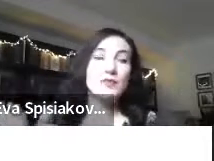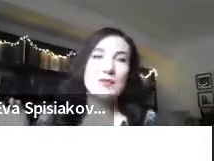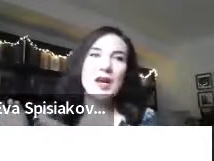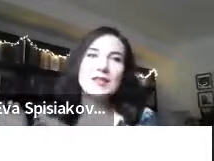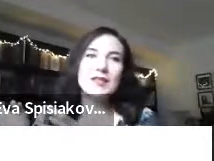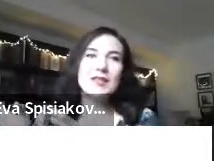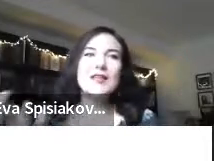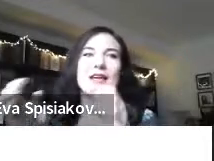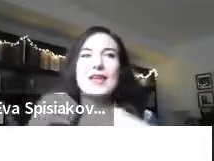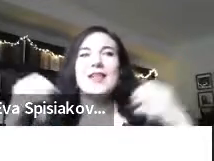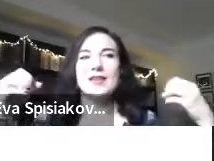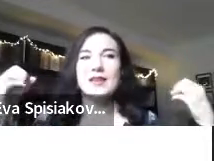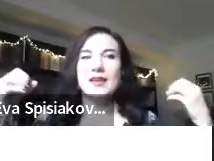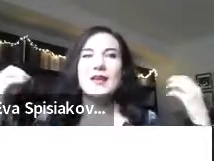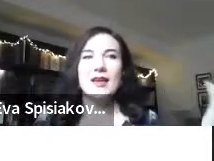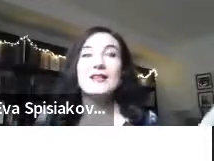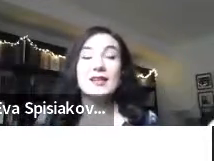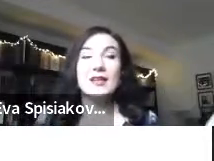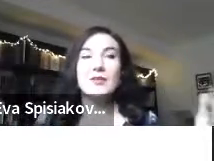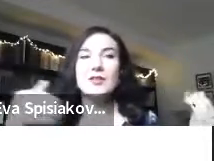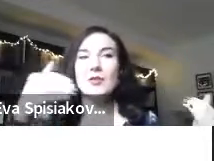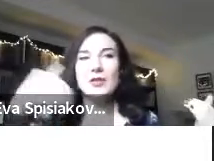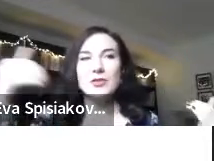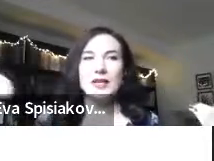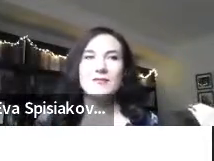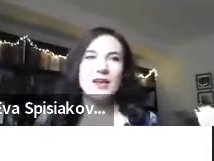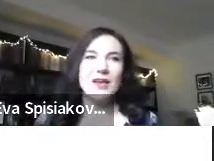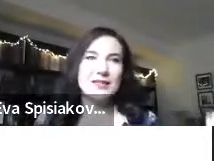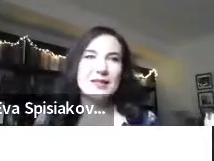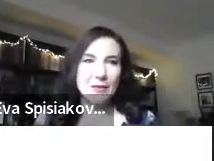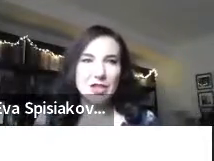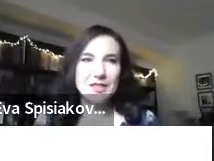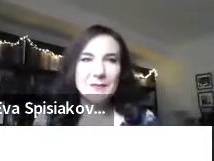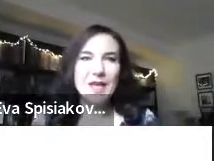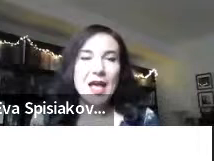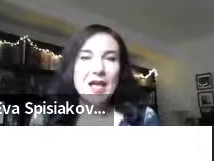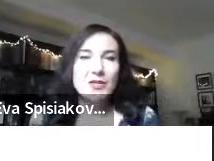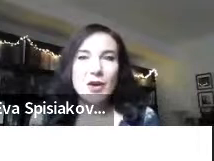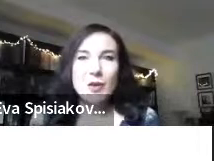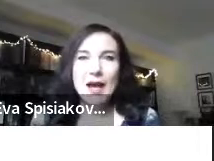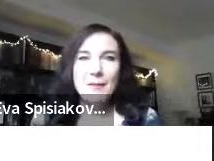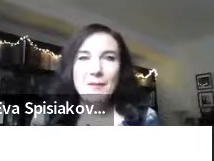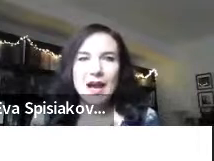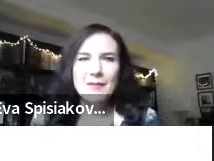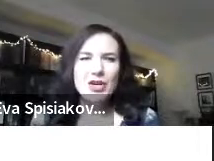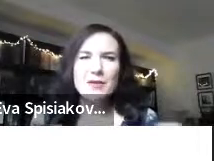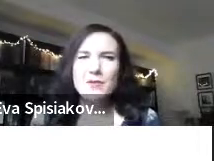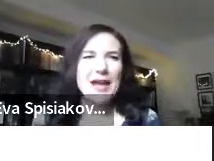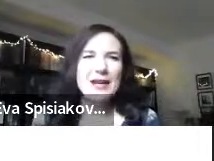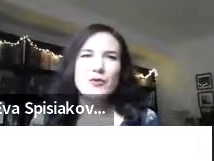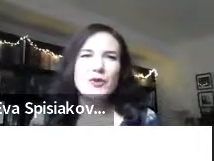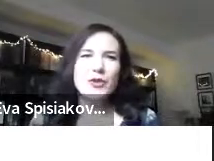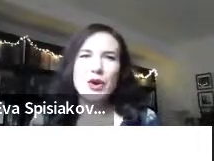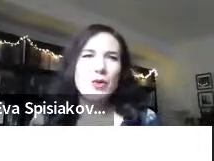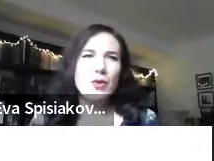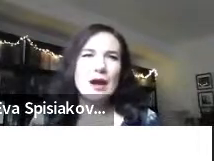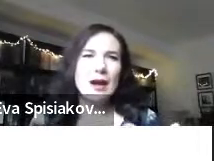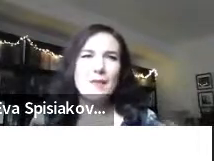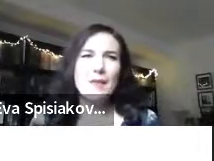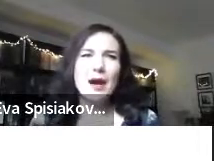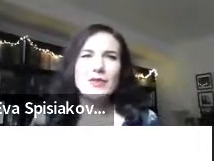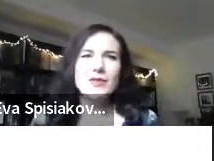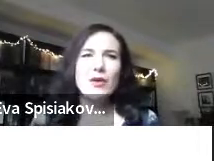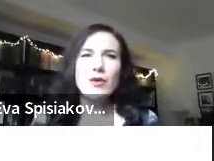into newspaper articles, and then the interlingual, so between various languages. So I'm sure many of you